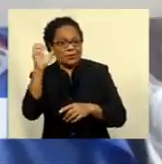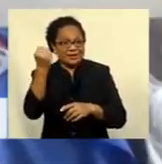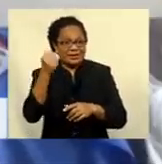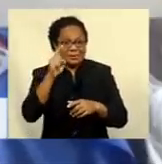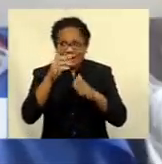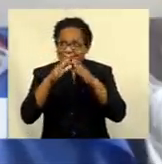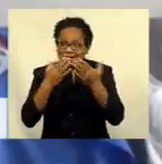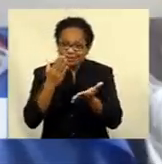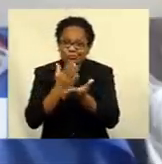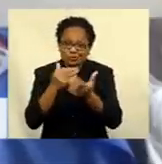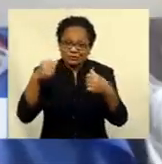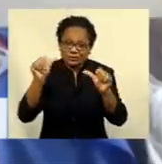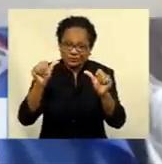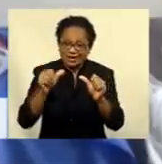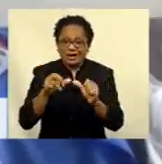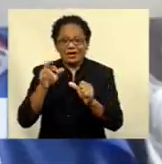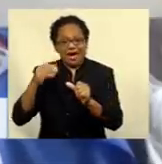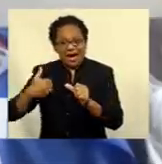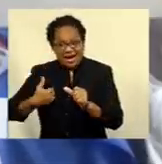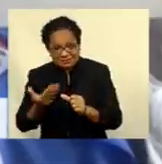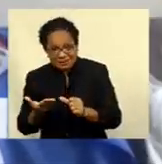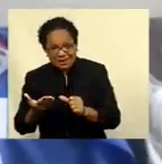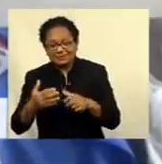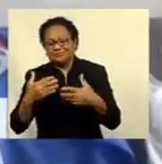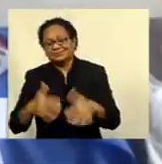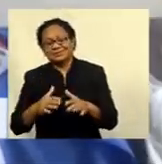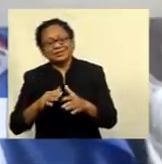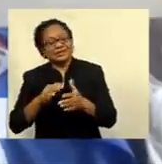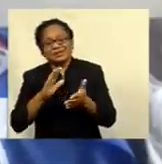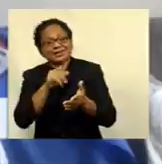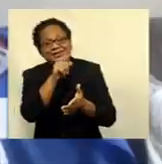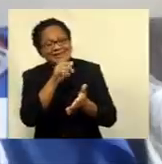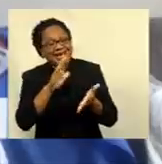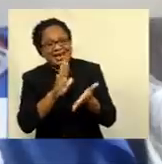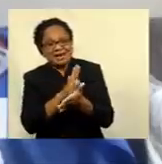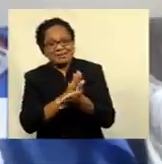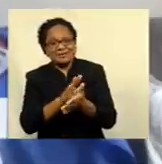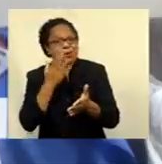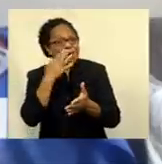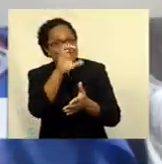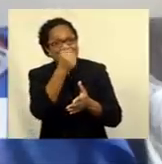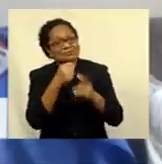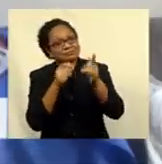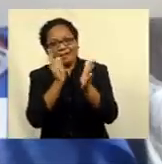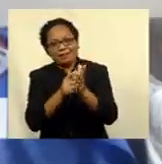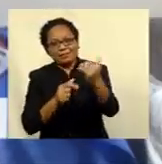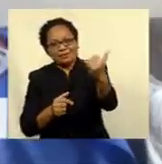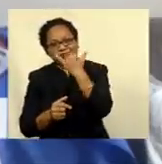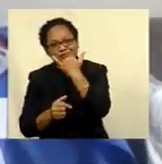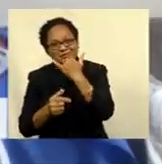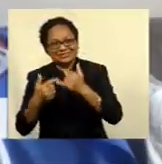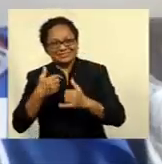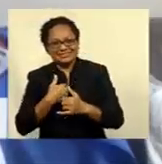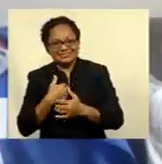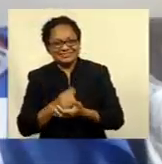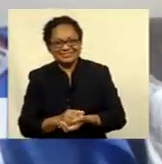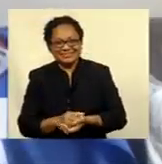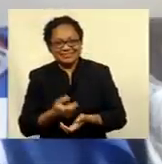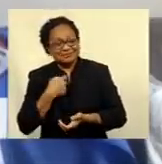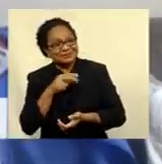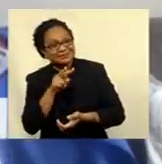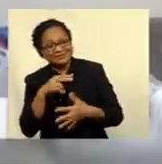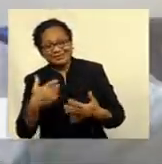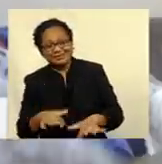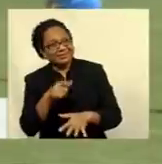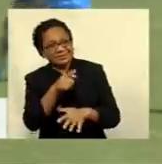actually achieved it. And for Gareth, I'm so happy. He rang us immediately from the stadium when they finished, and I haven't seen him smile